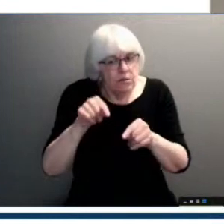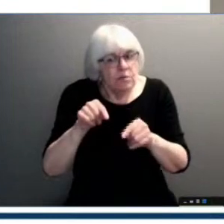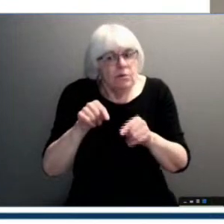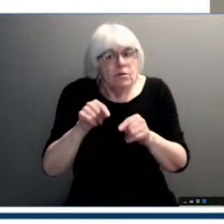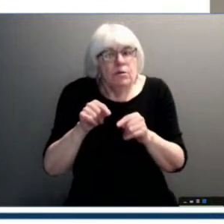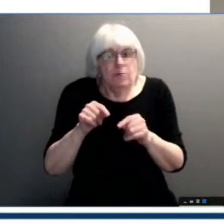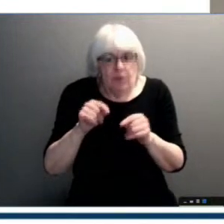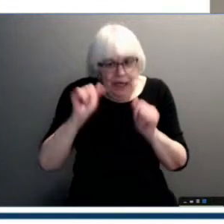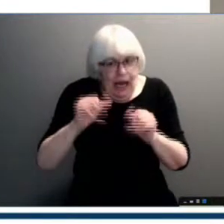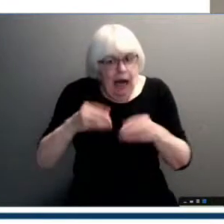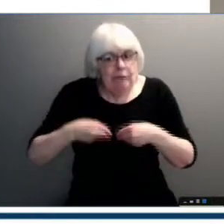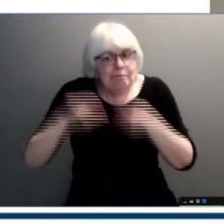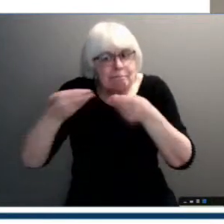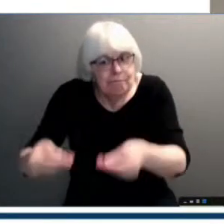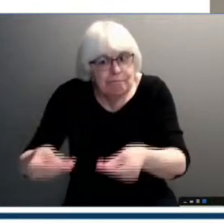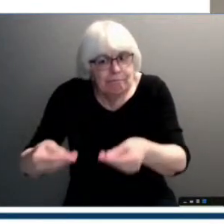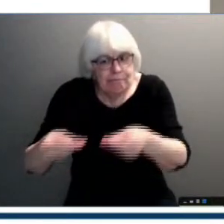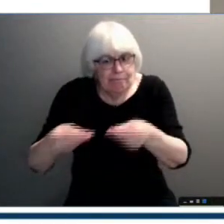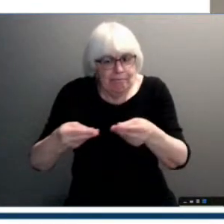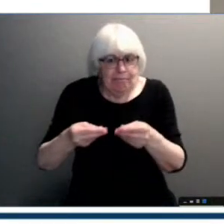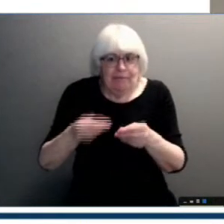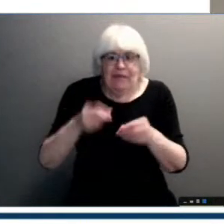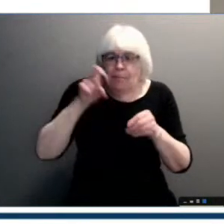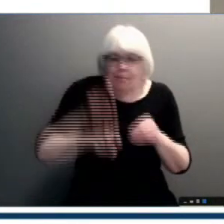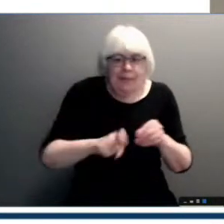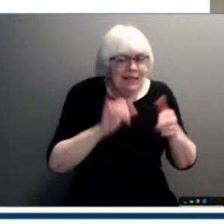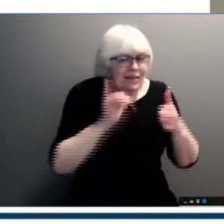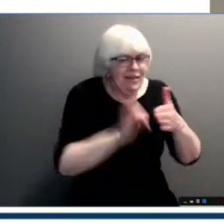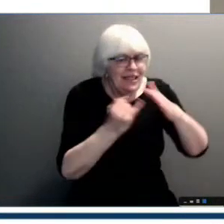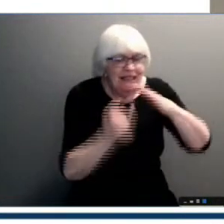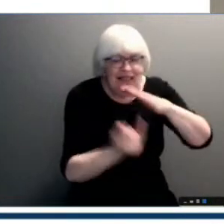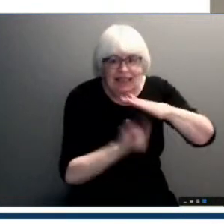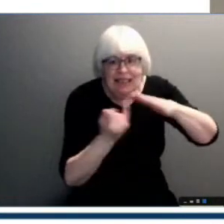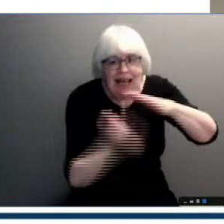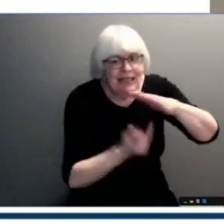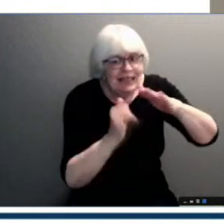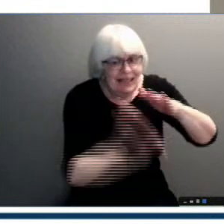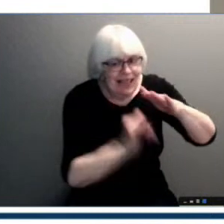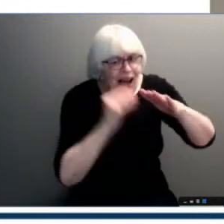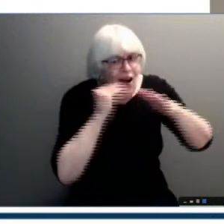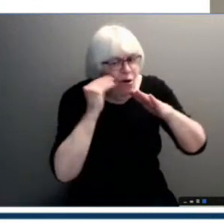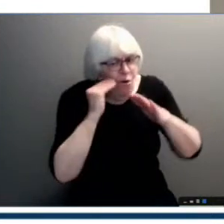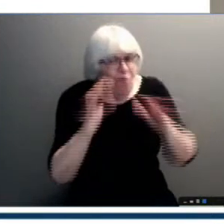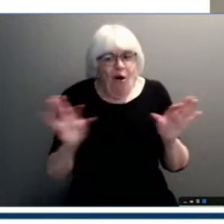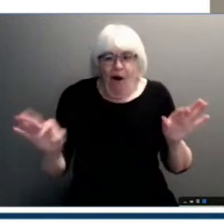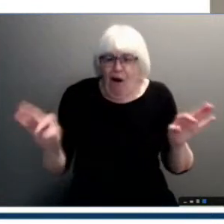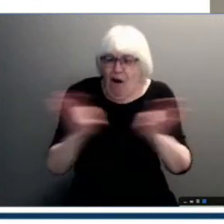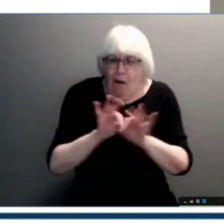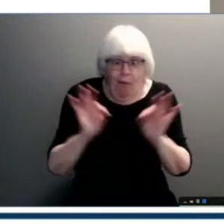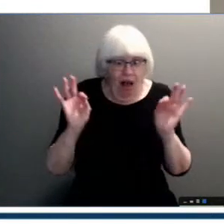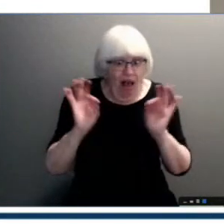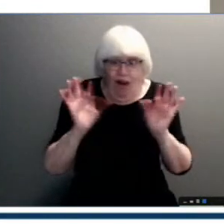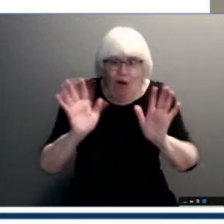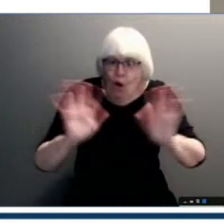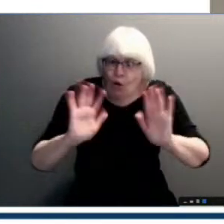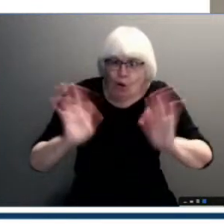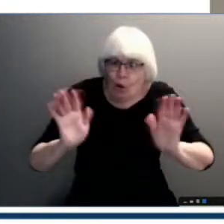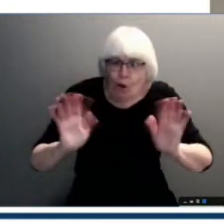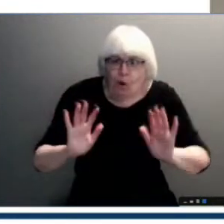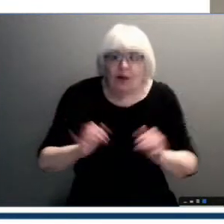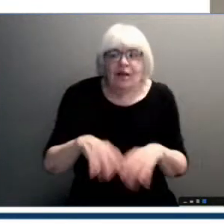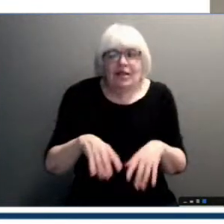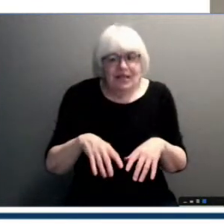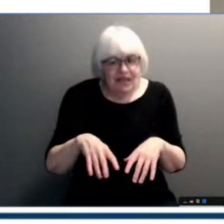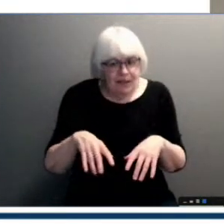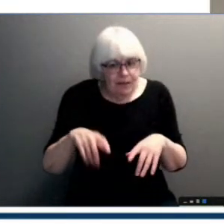well. We're not being dismissive of this, but we're also saying that we have to focus on less